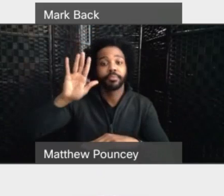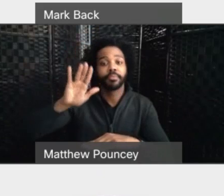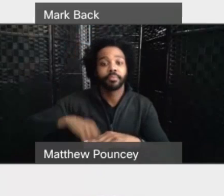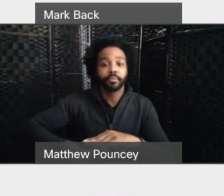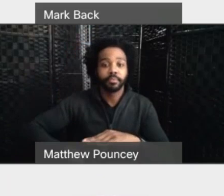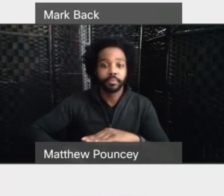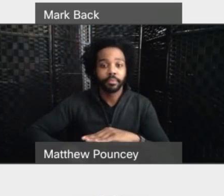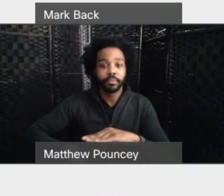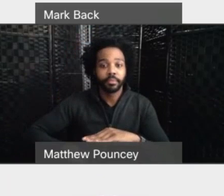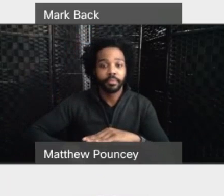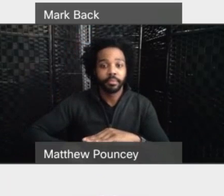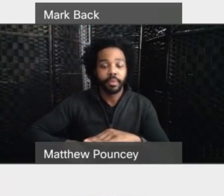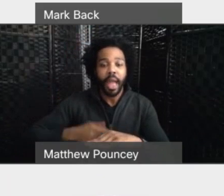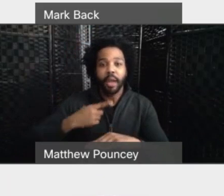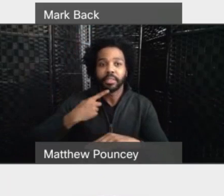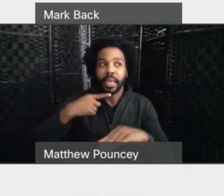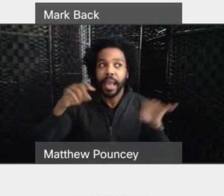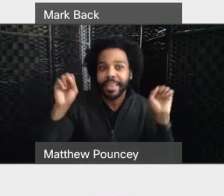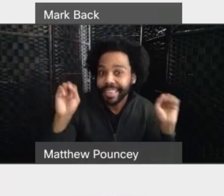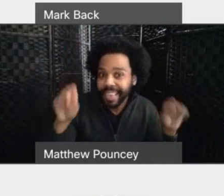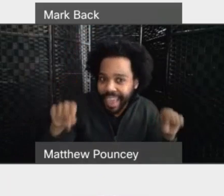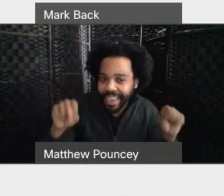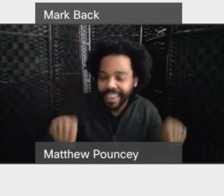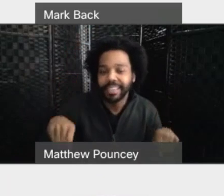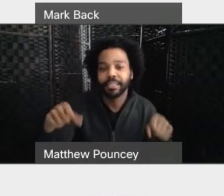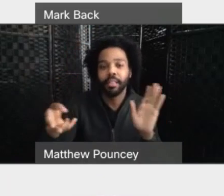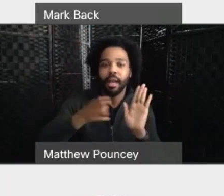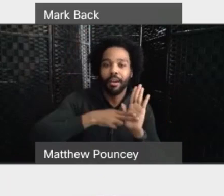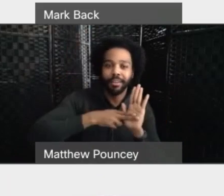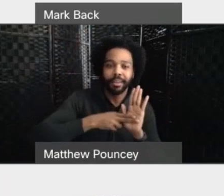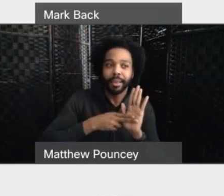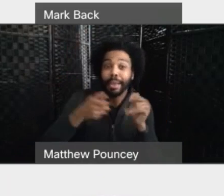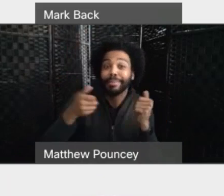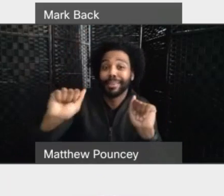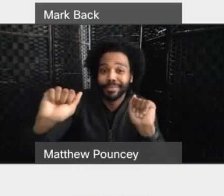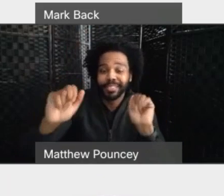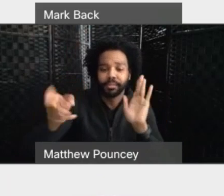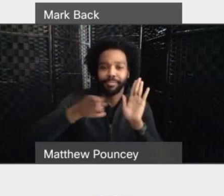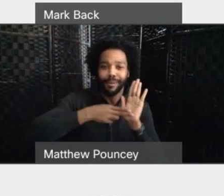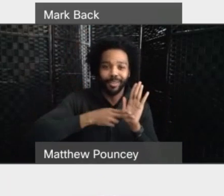I was going to say can log on, can attempt to log on and